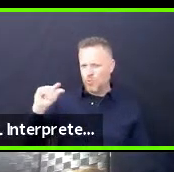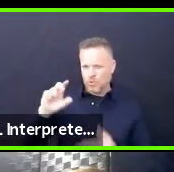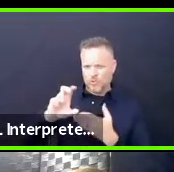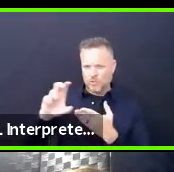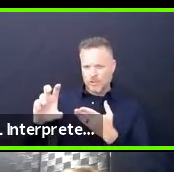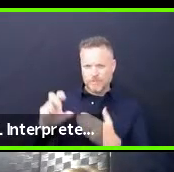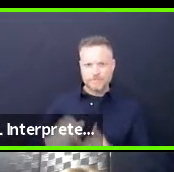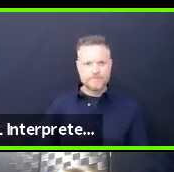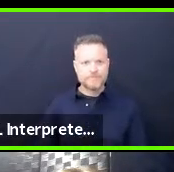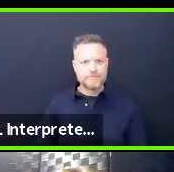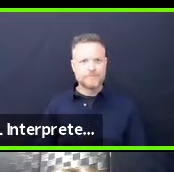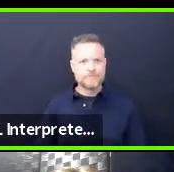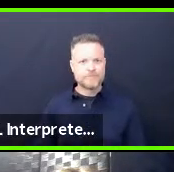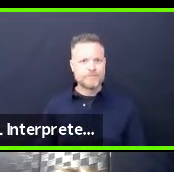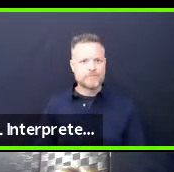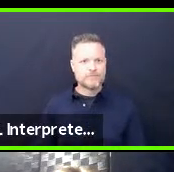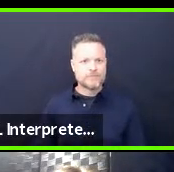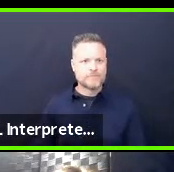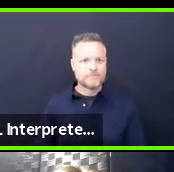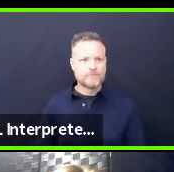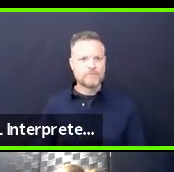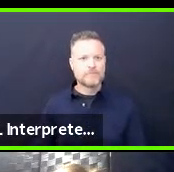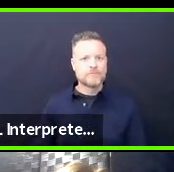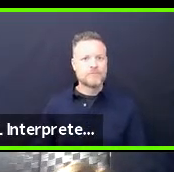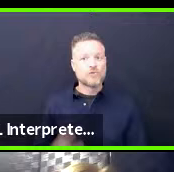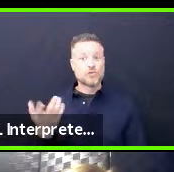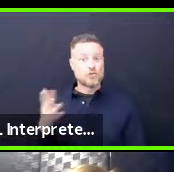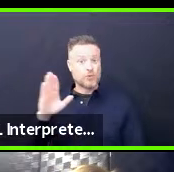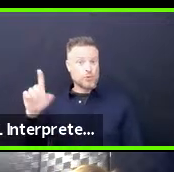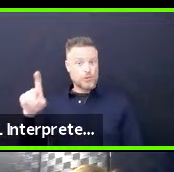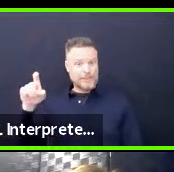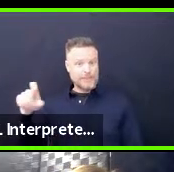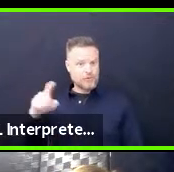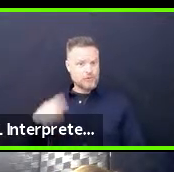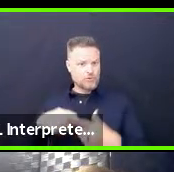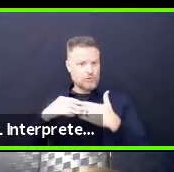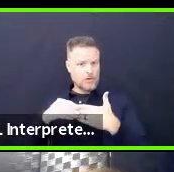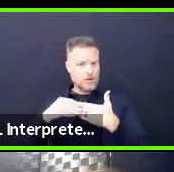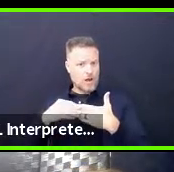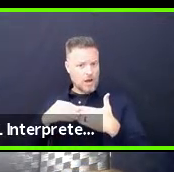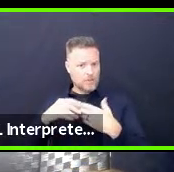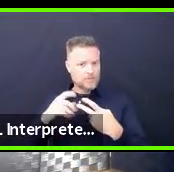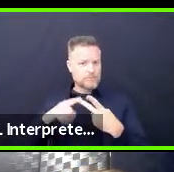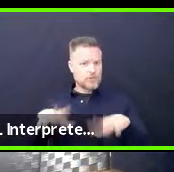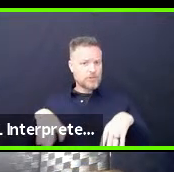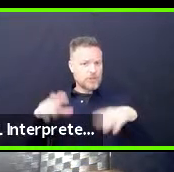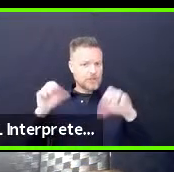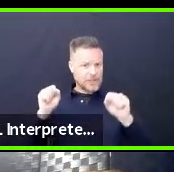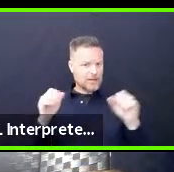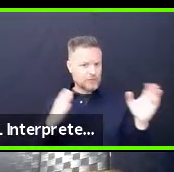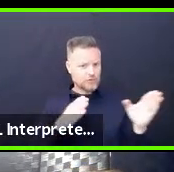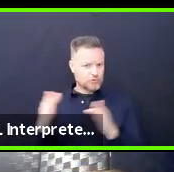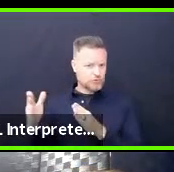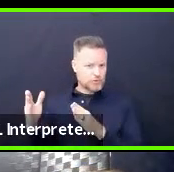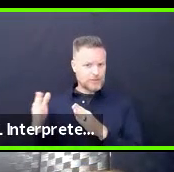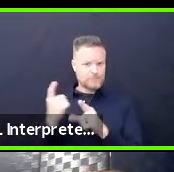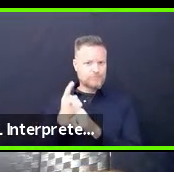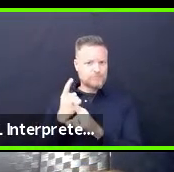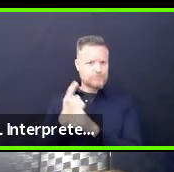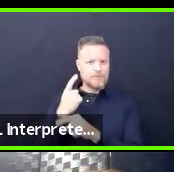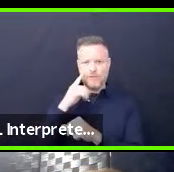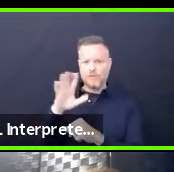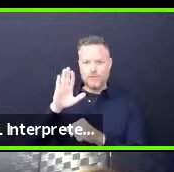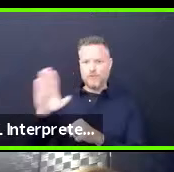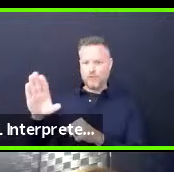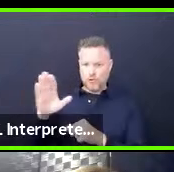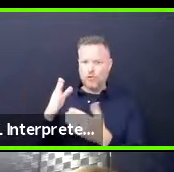So a need you're identifying is to be able to adapt and adopt strategies that are relevant and appropriate for